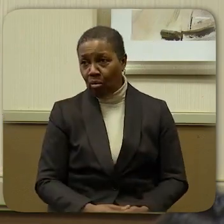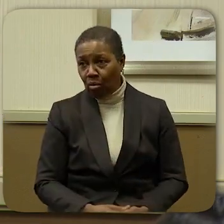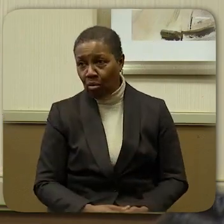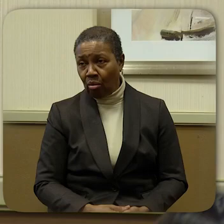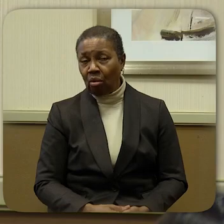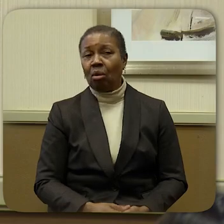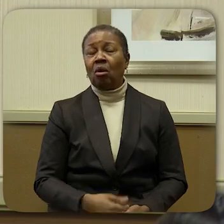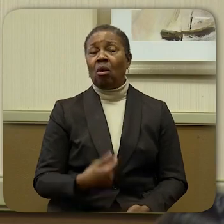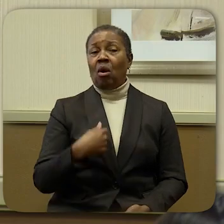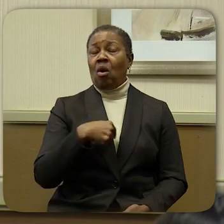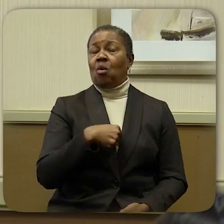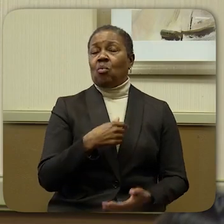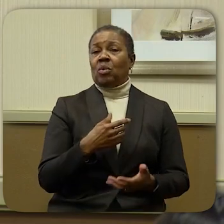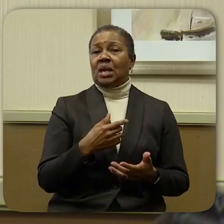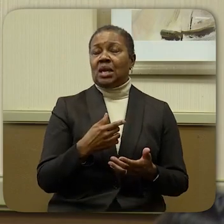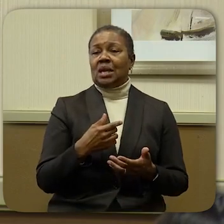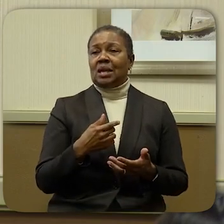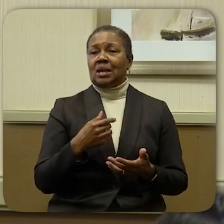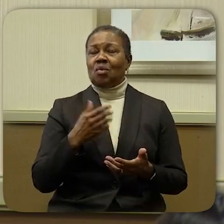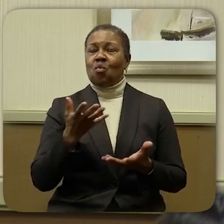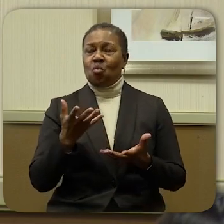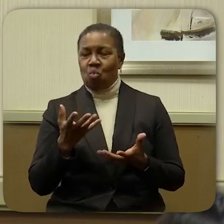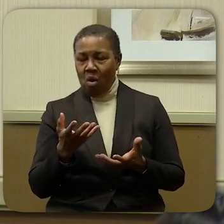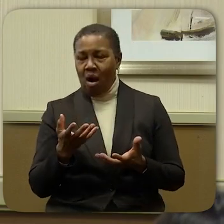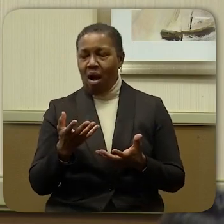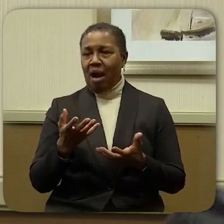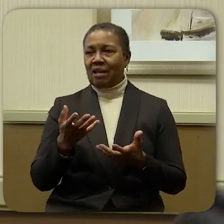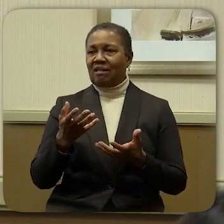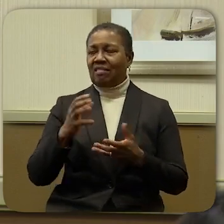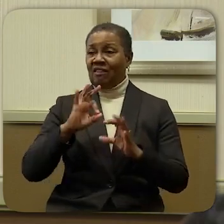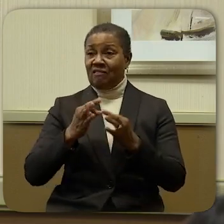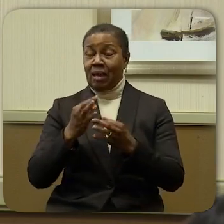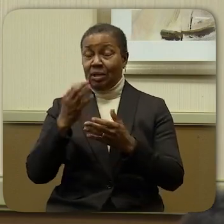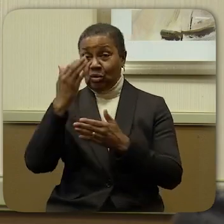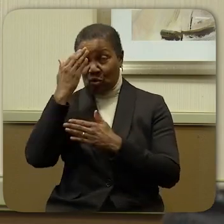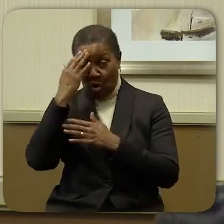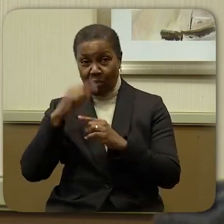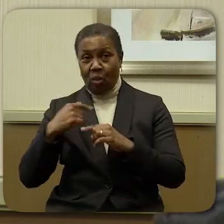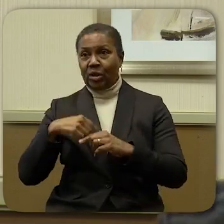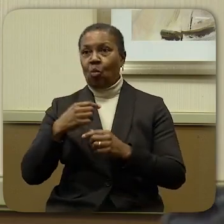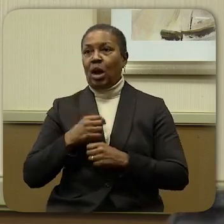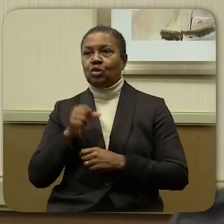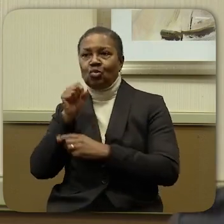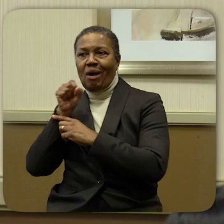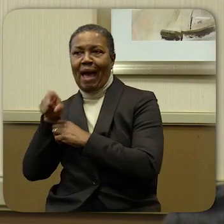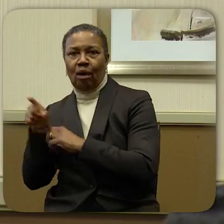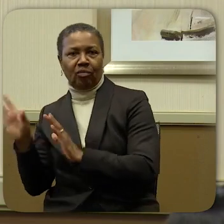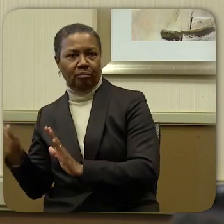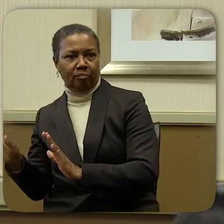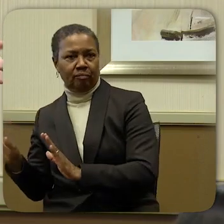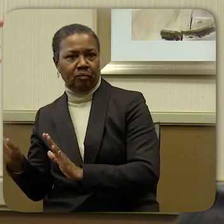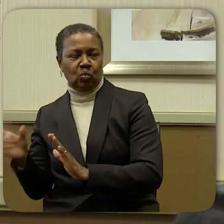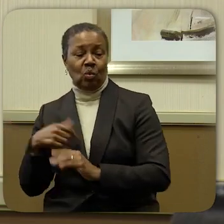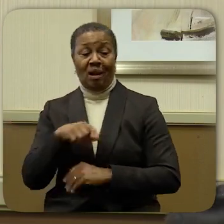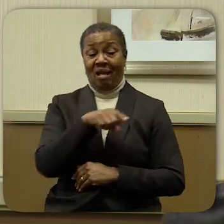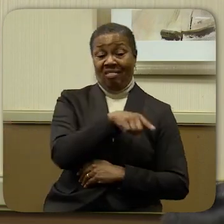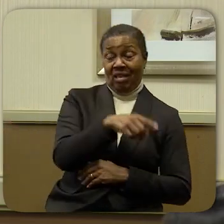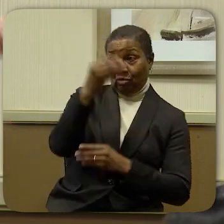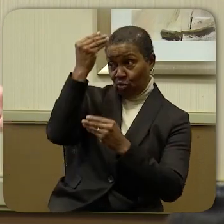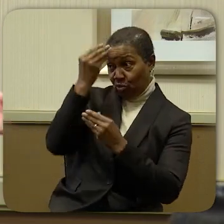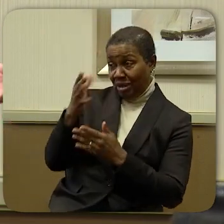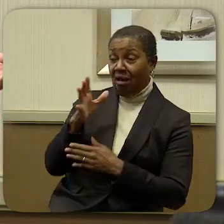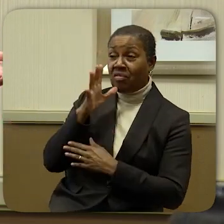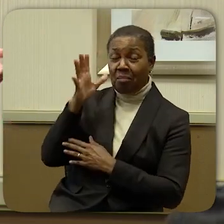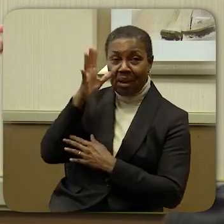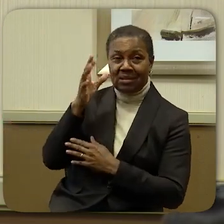we really don't want to out a student ever to their family, but really letting LGBTQ people share that information with who